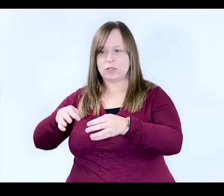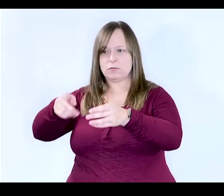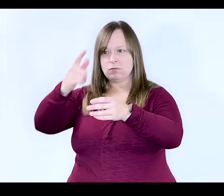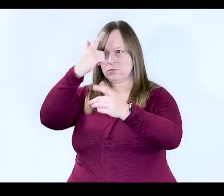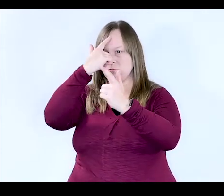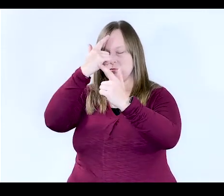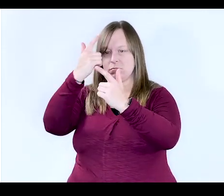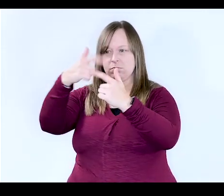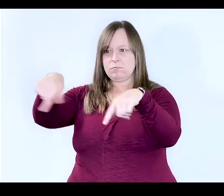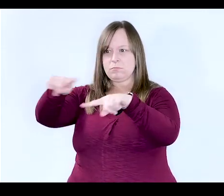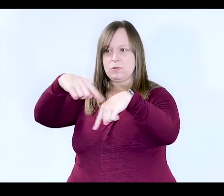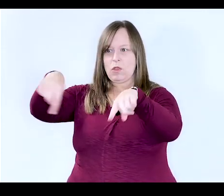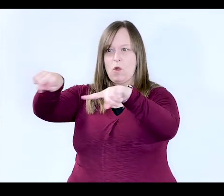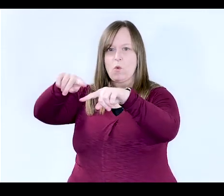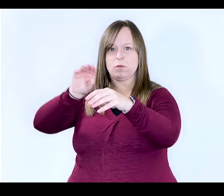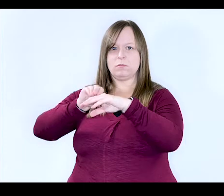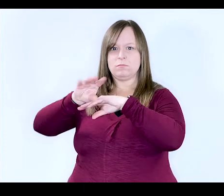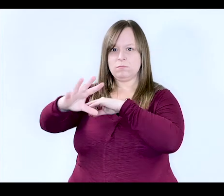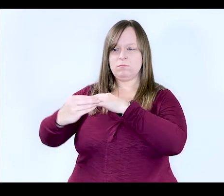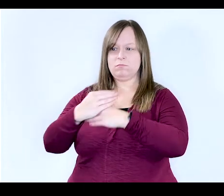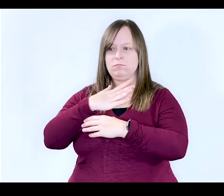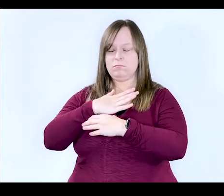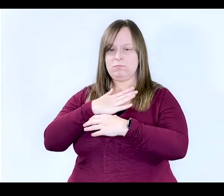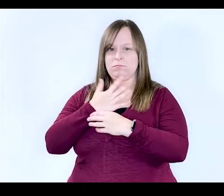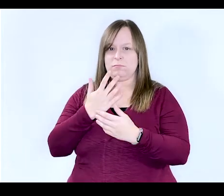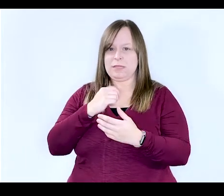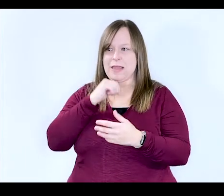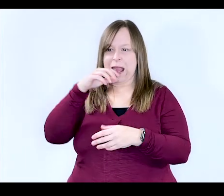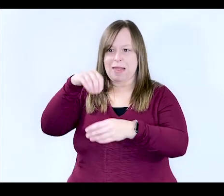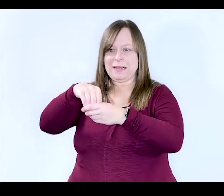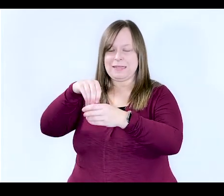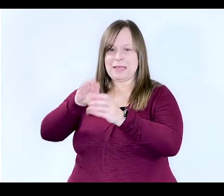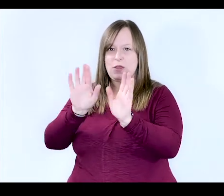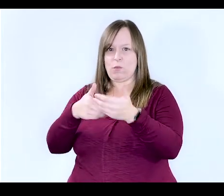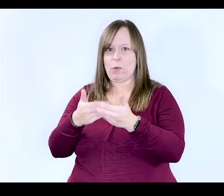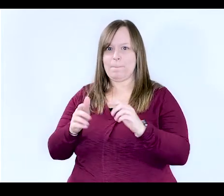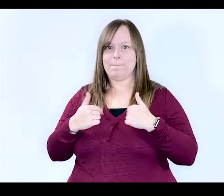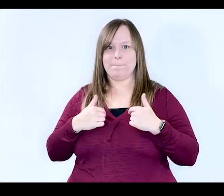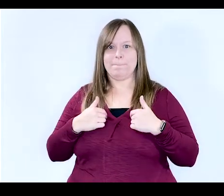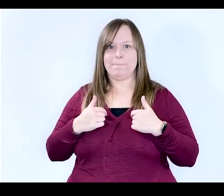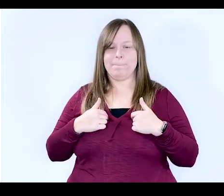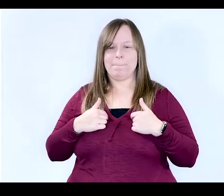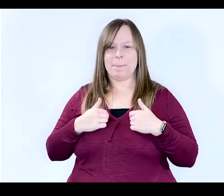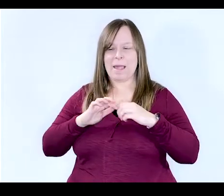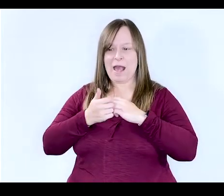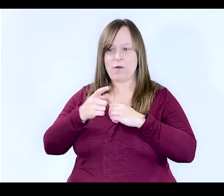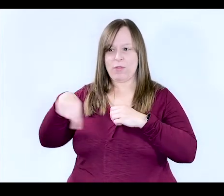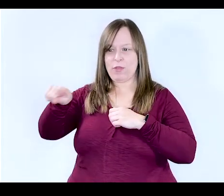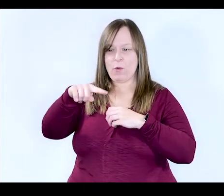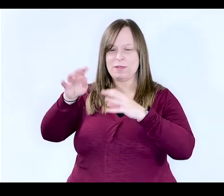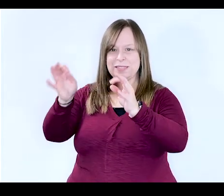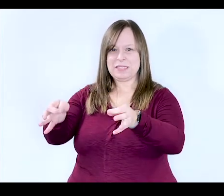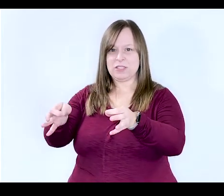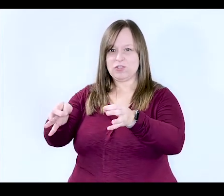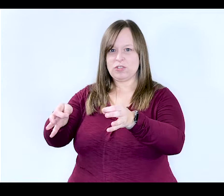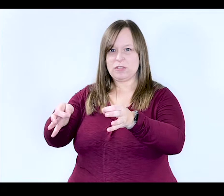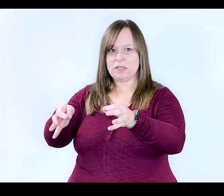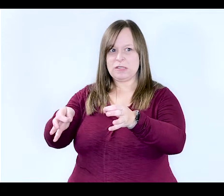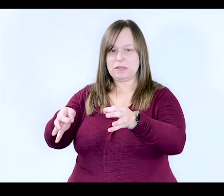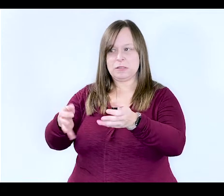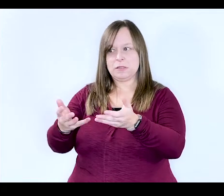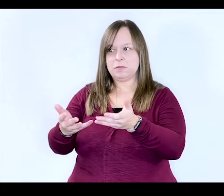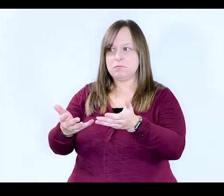are being made with those who are affected, not inside the room, how those decisions end up